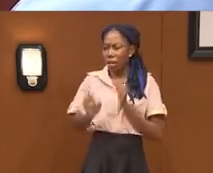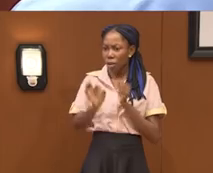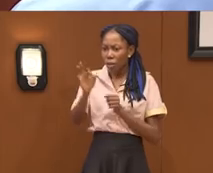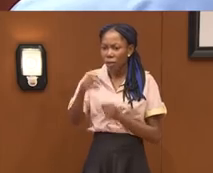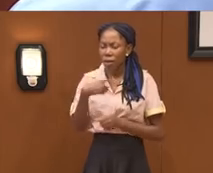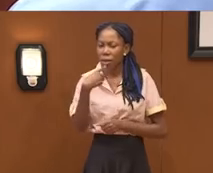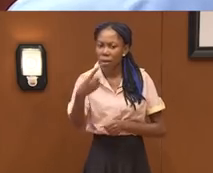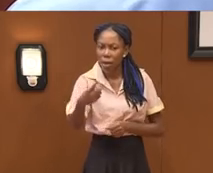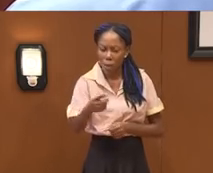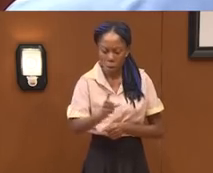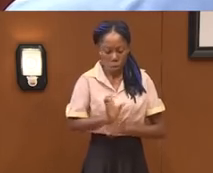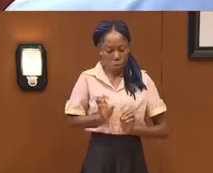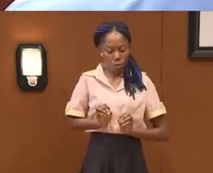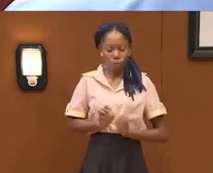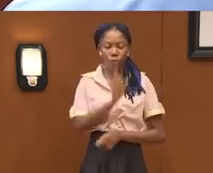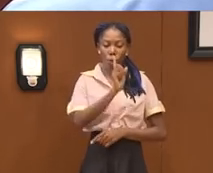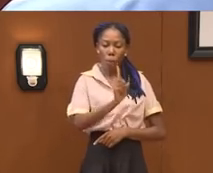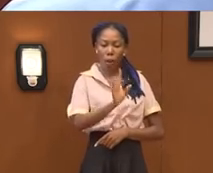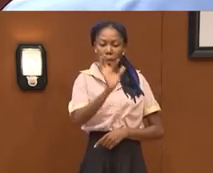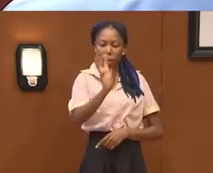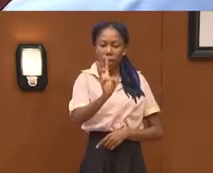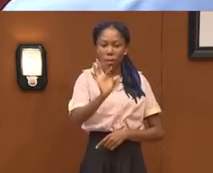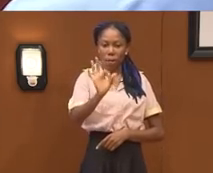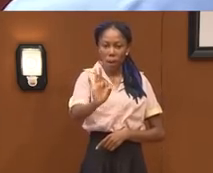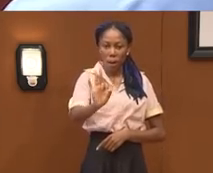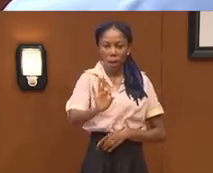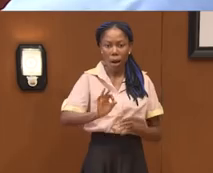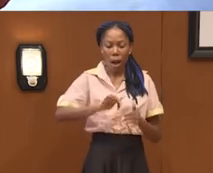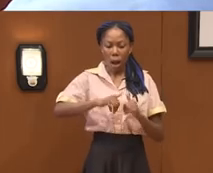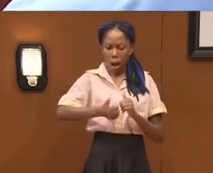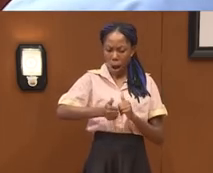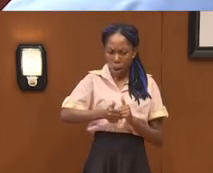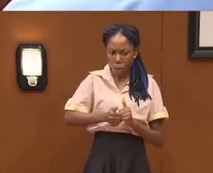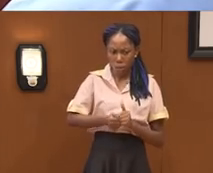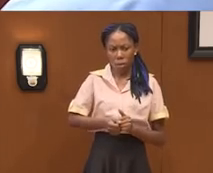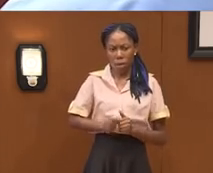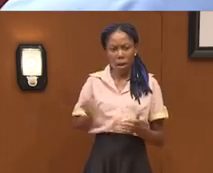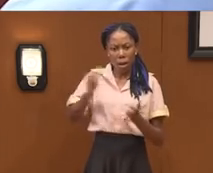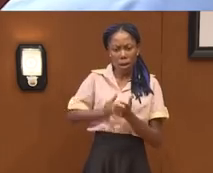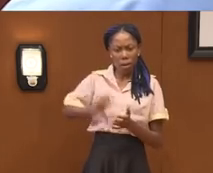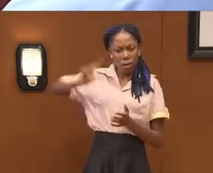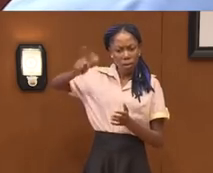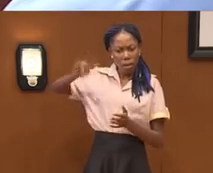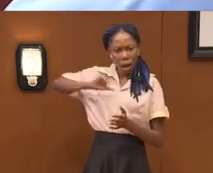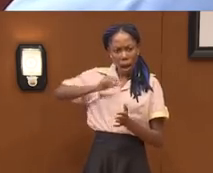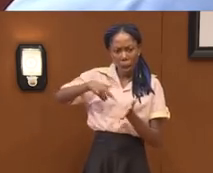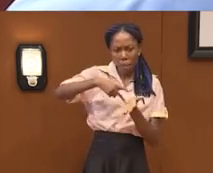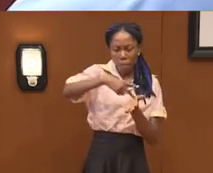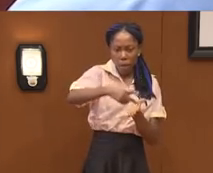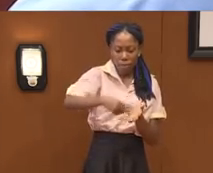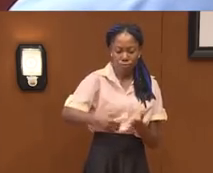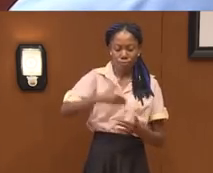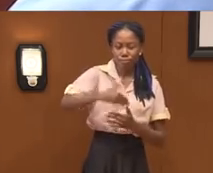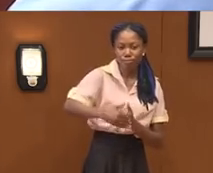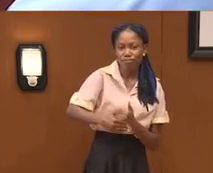is 169. The one you are claiming I further paid to you by installment of 5